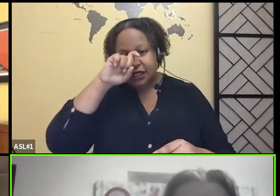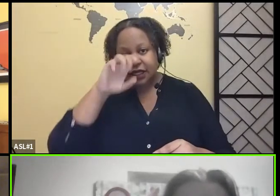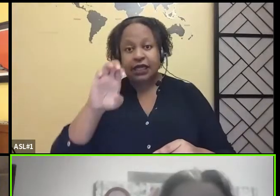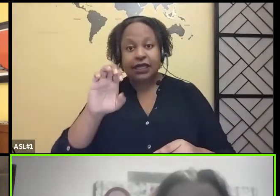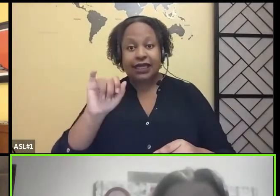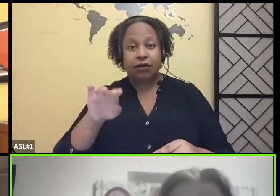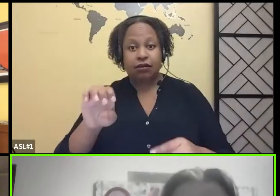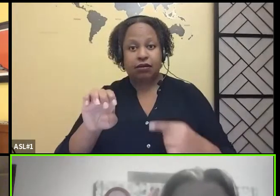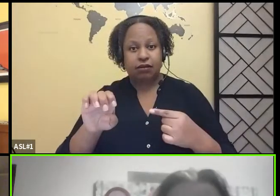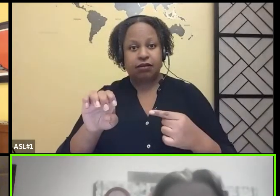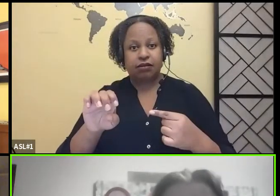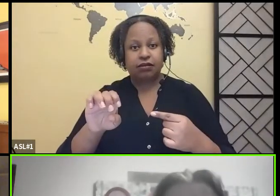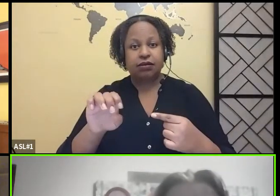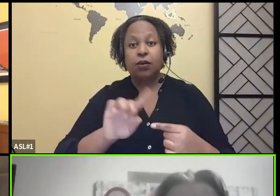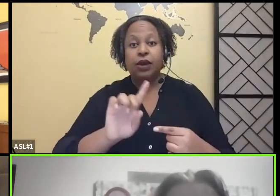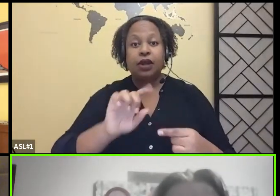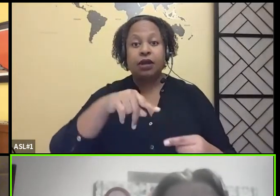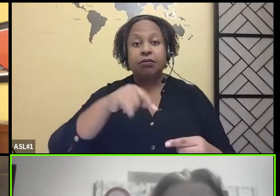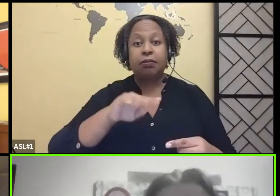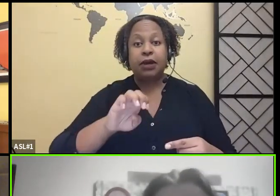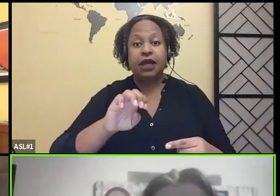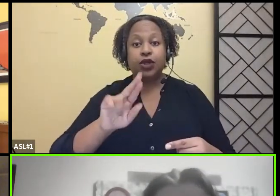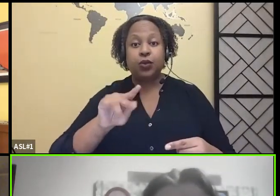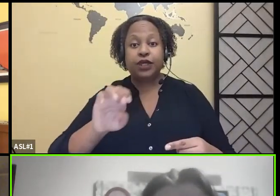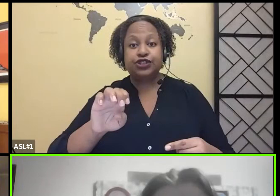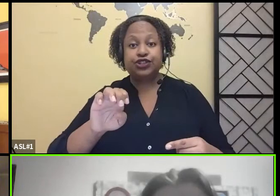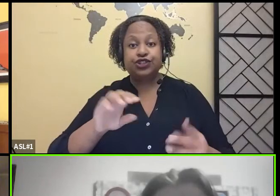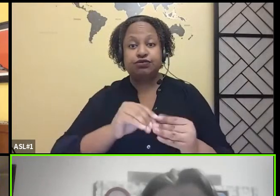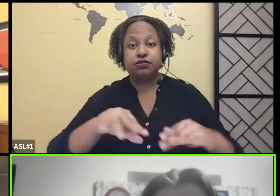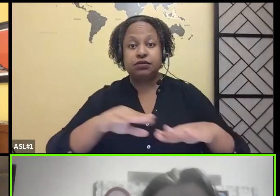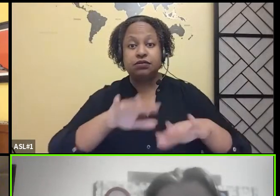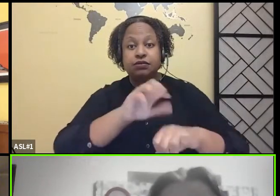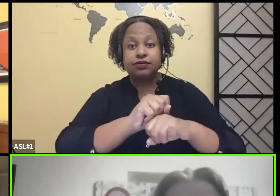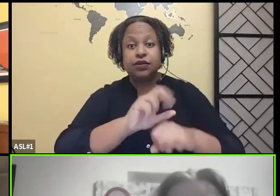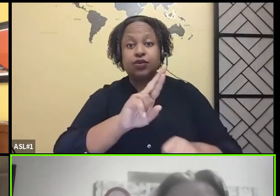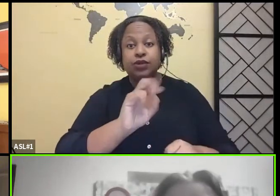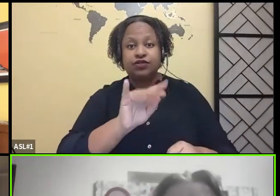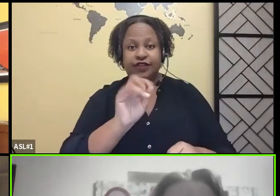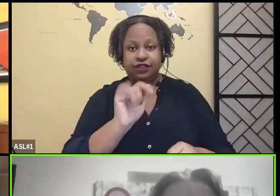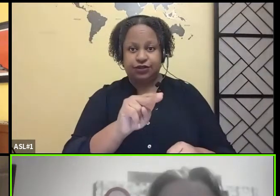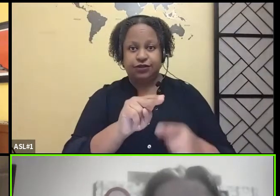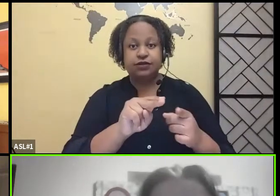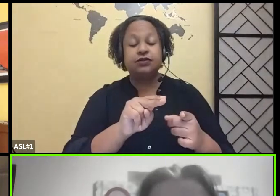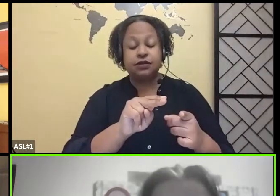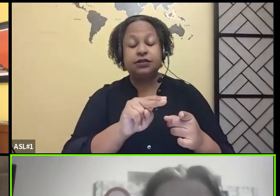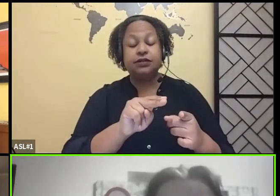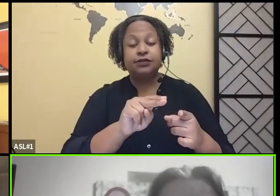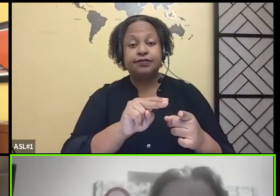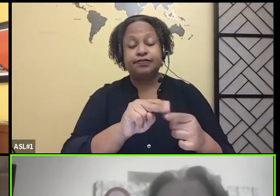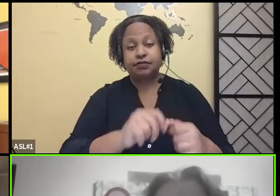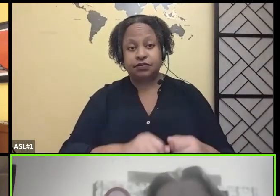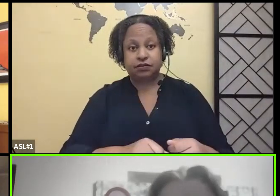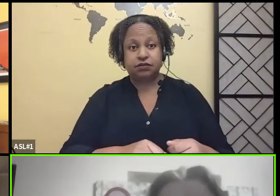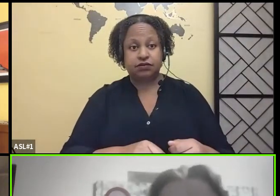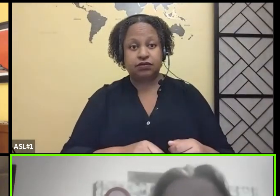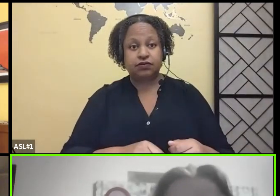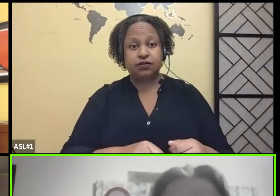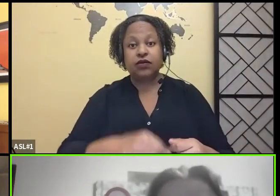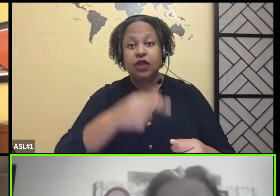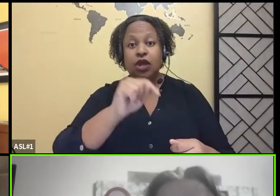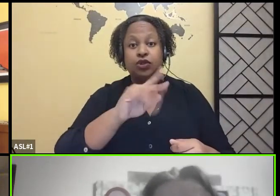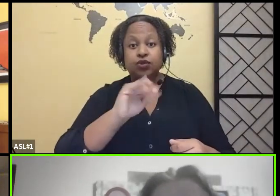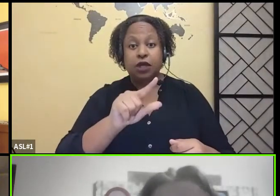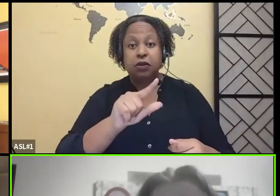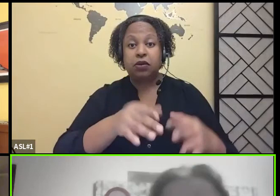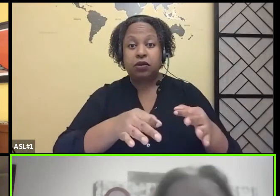it was on Pine Ridge Reservation. And the tribal justice system said, when you kill that